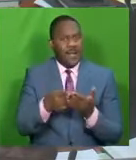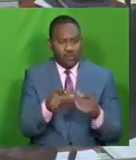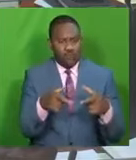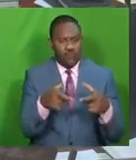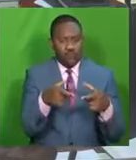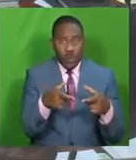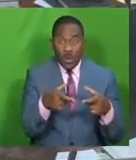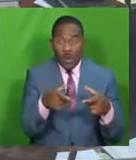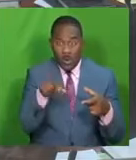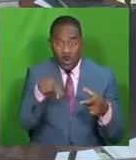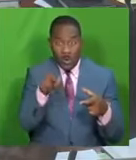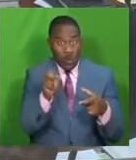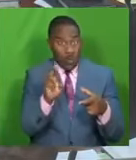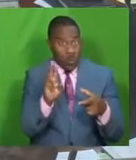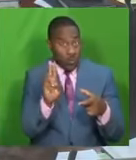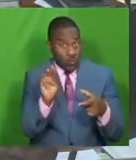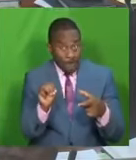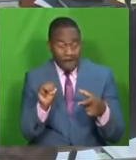as Article